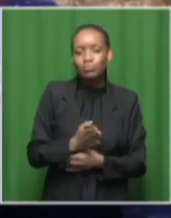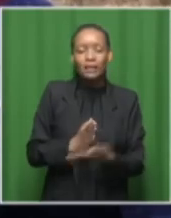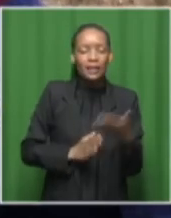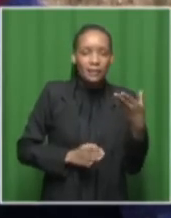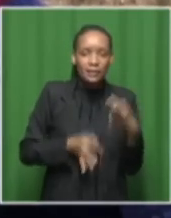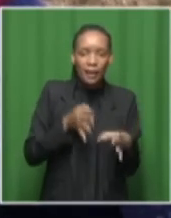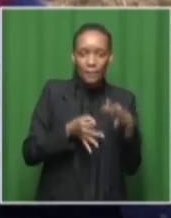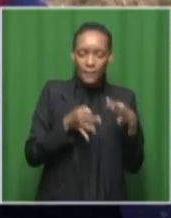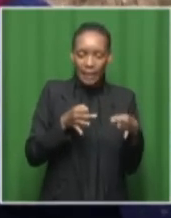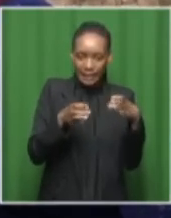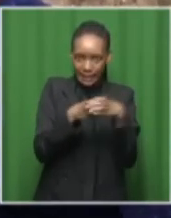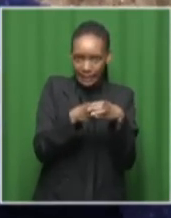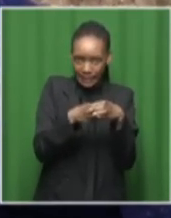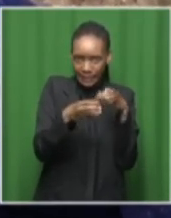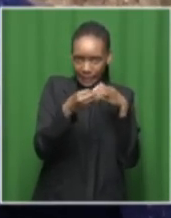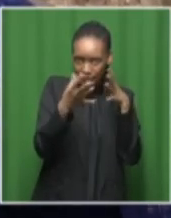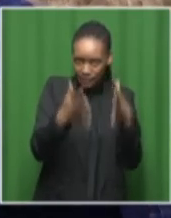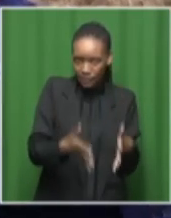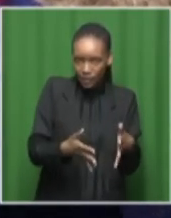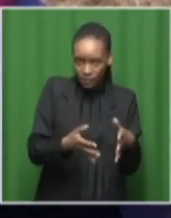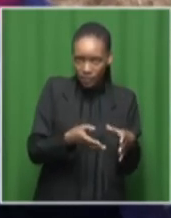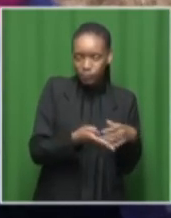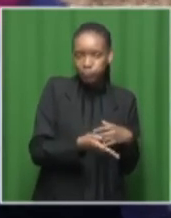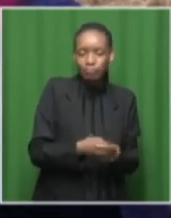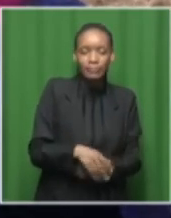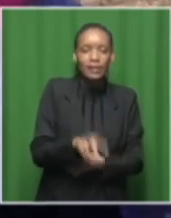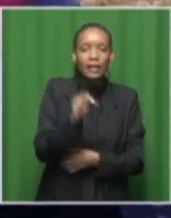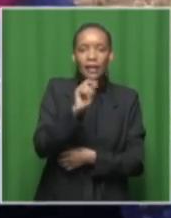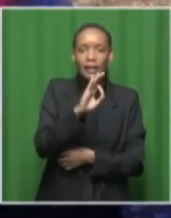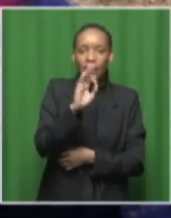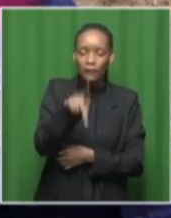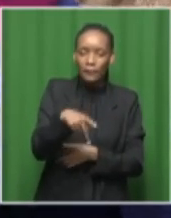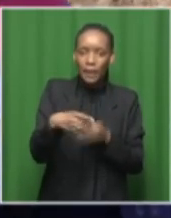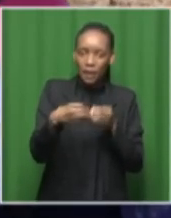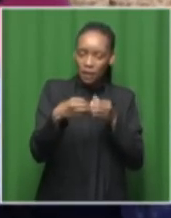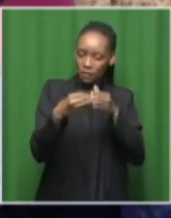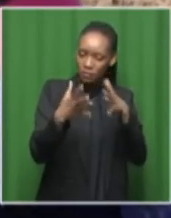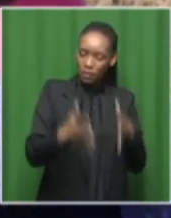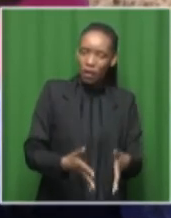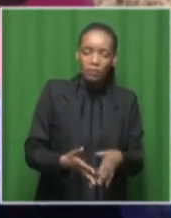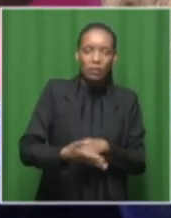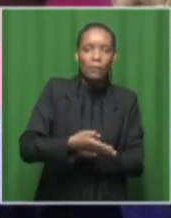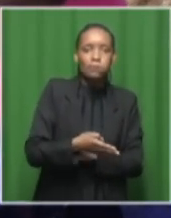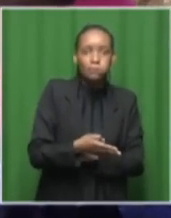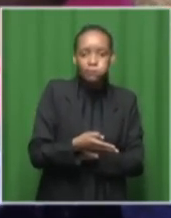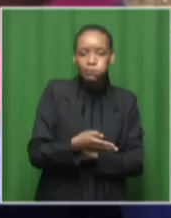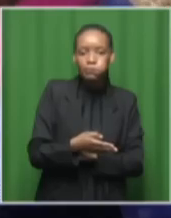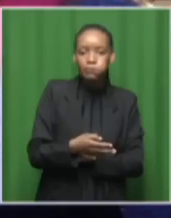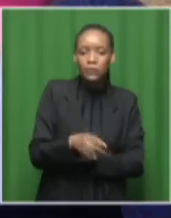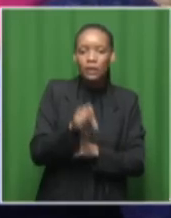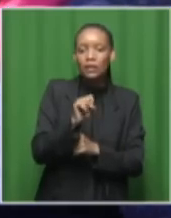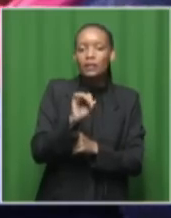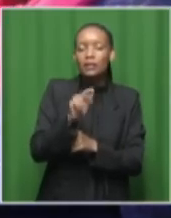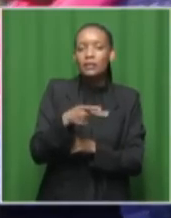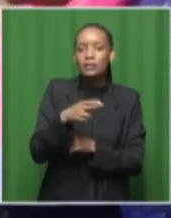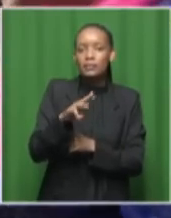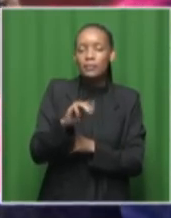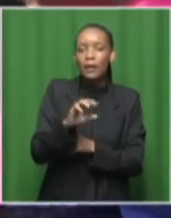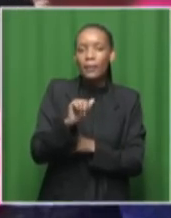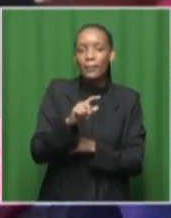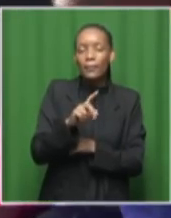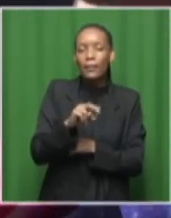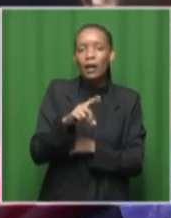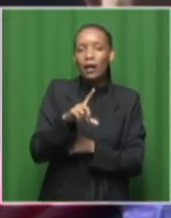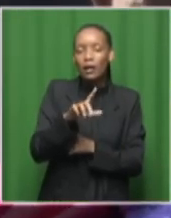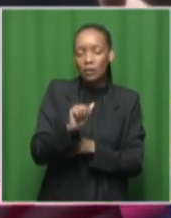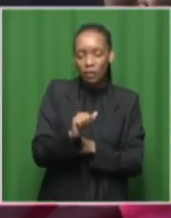also the NFP leaders who are already here. We can see Siphamandla Ntombela from the NFP,